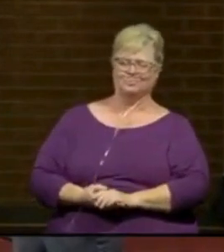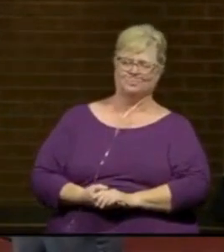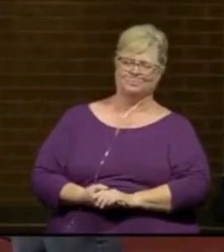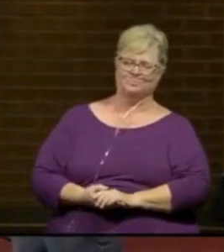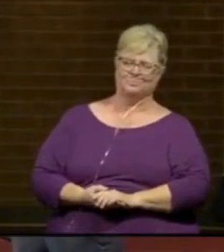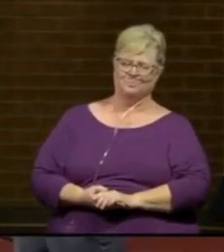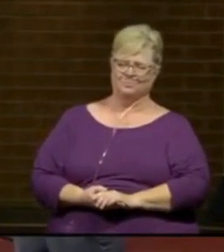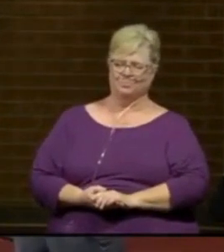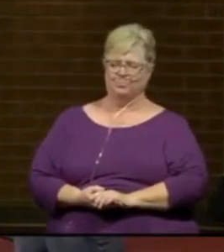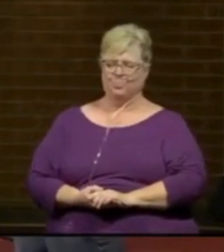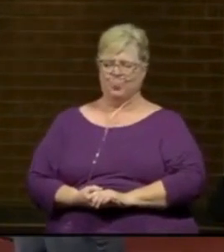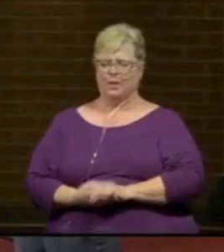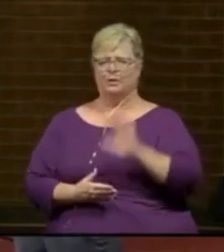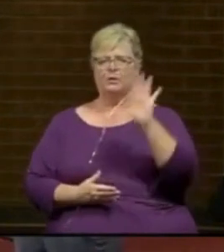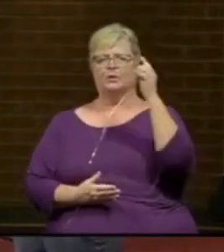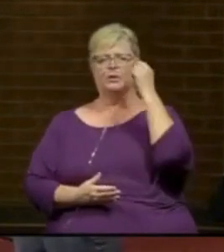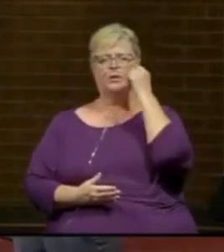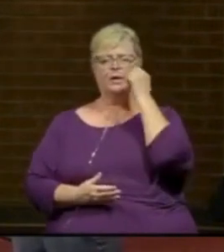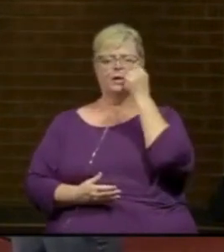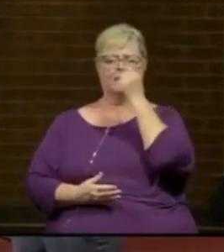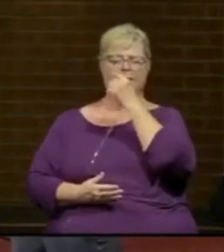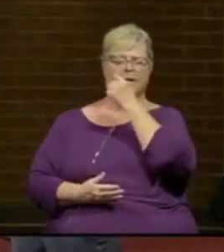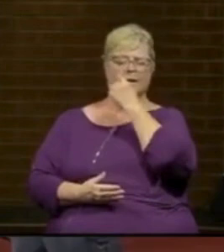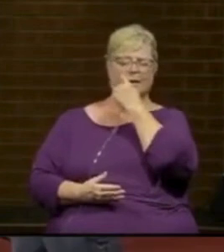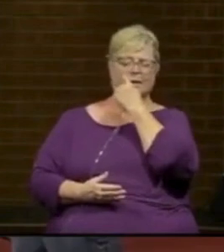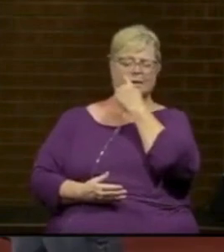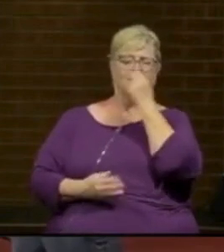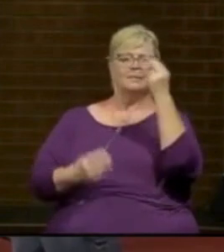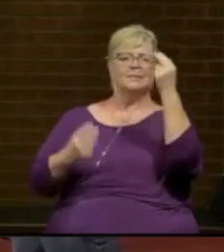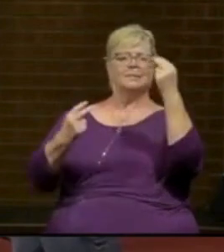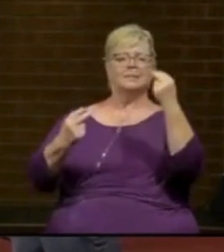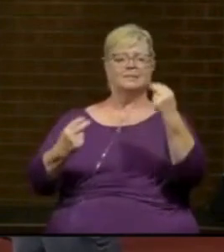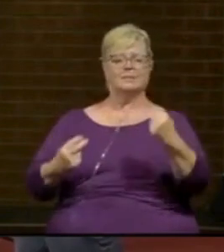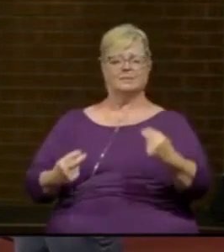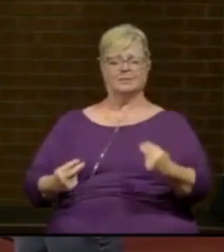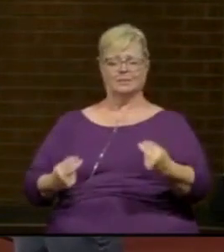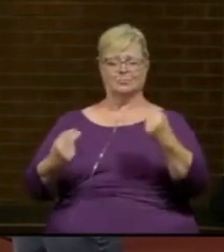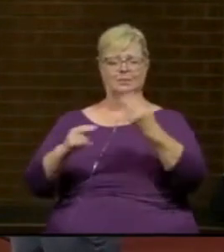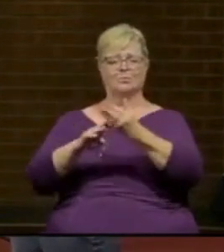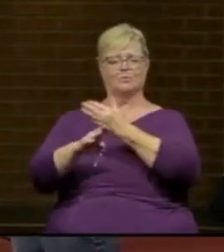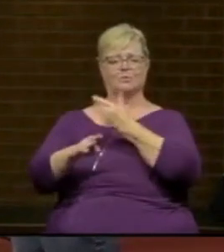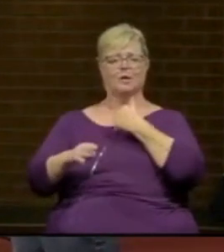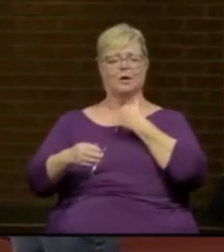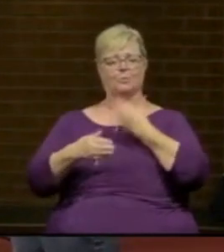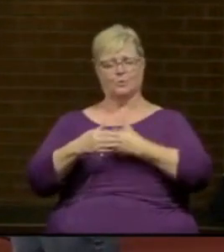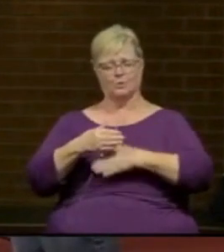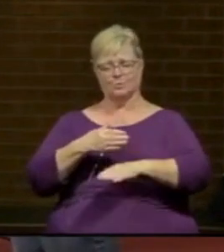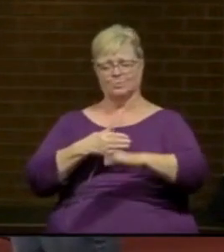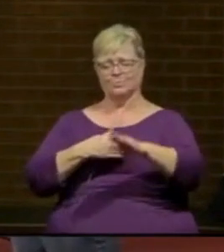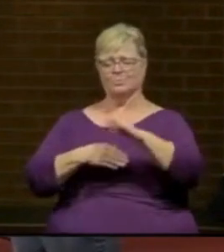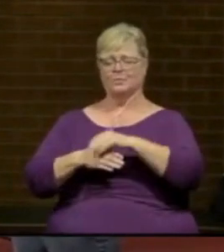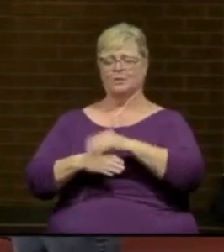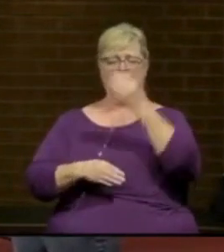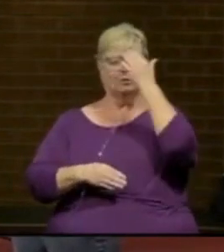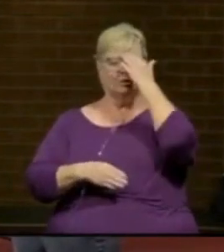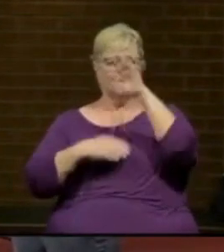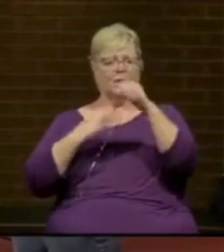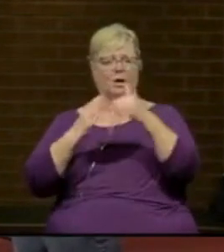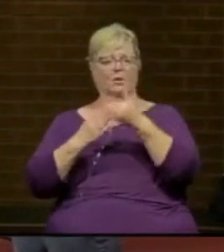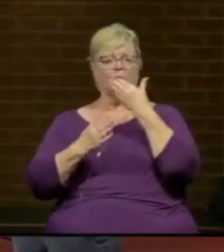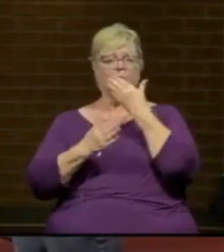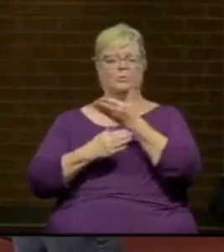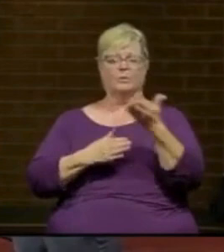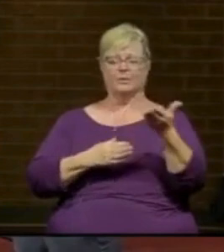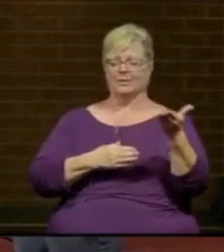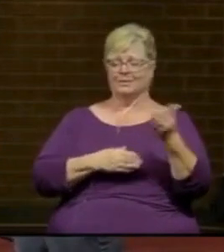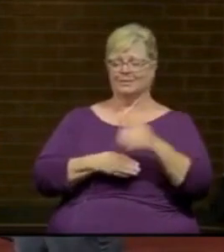made. And your eyes, they have seen me before I was born, and you know all the good